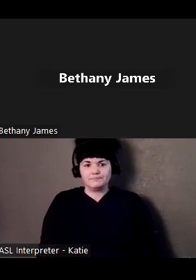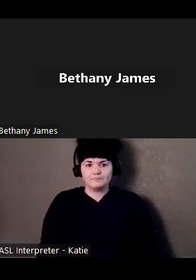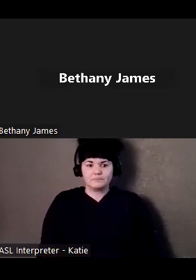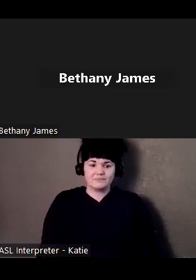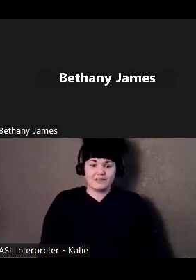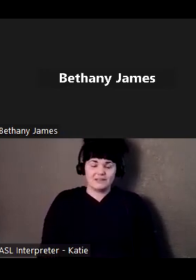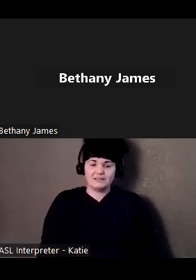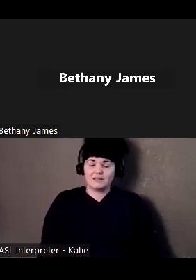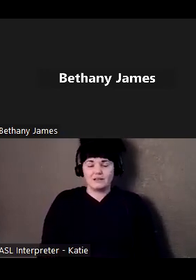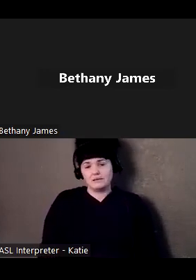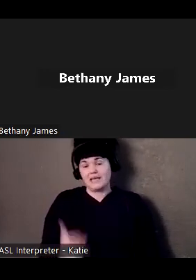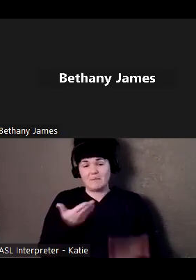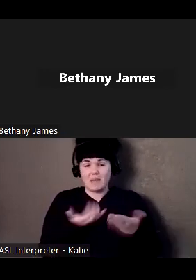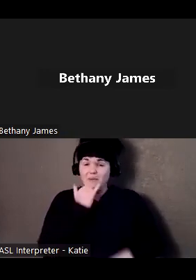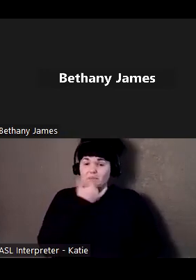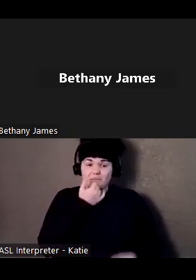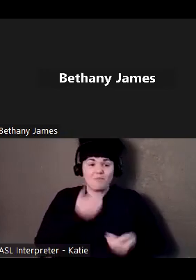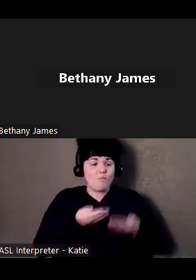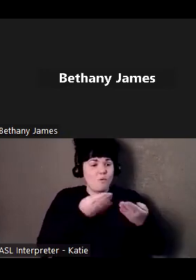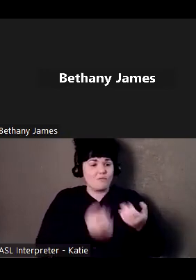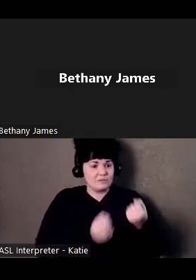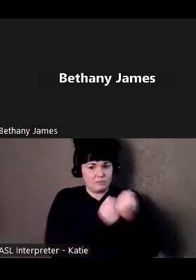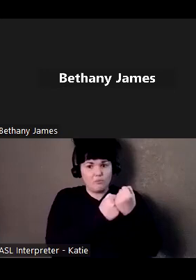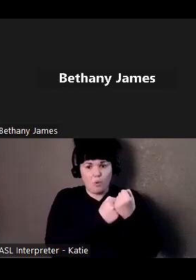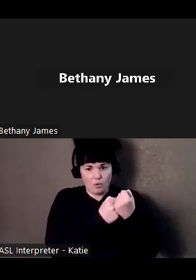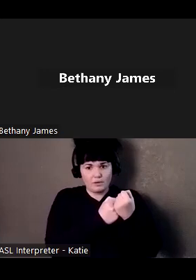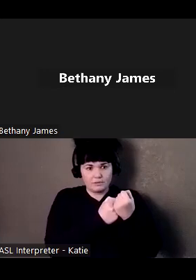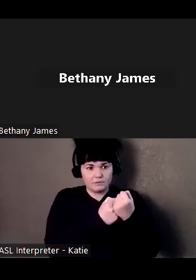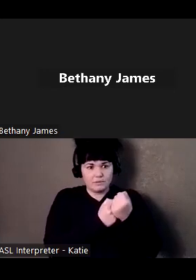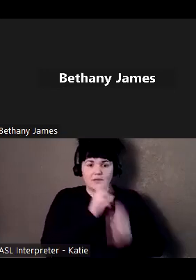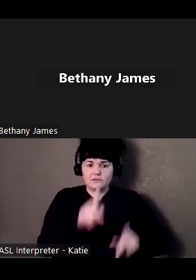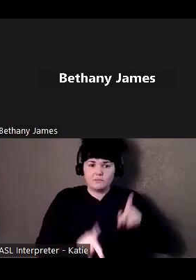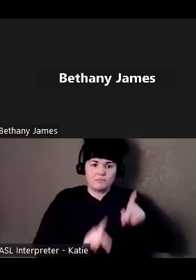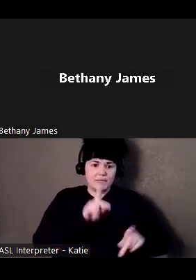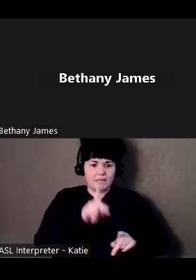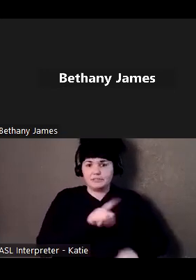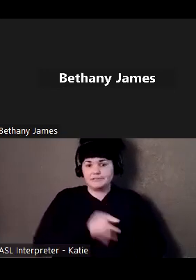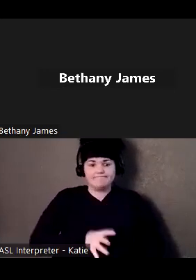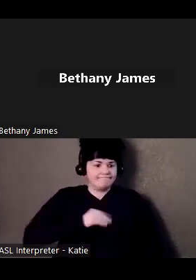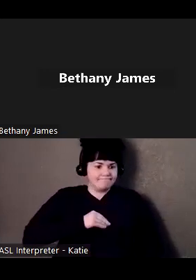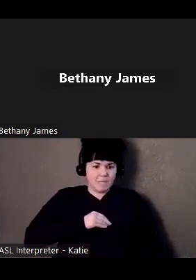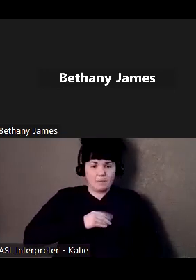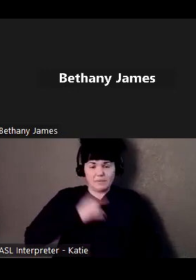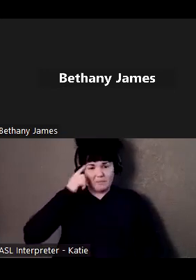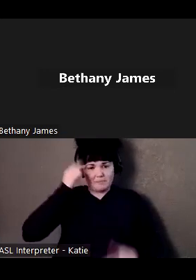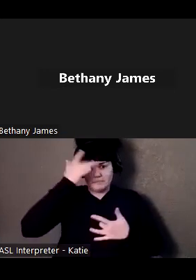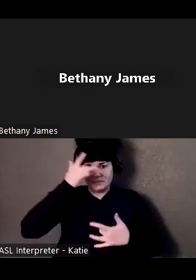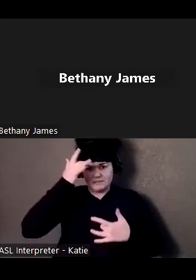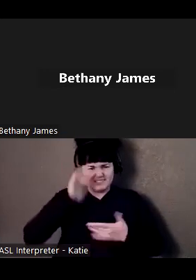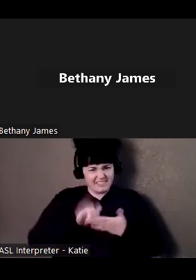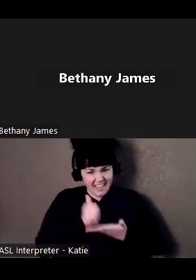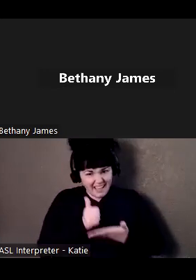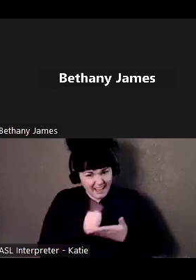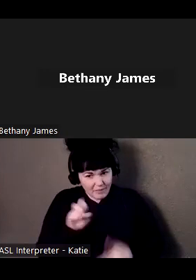support for young people to claim oppression and illness. And you think that's ever helpful?